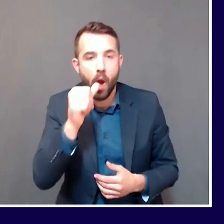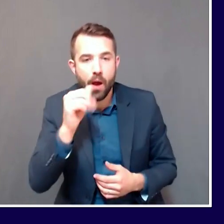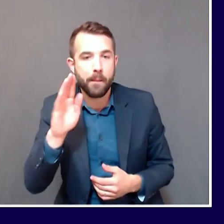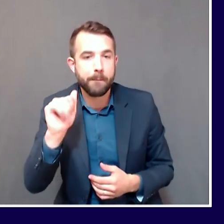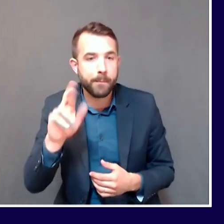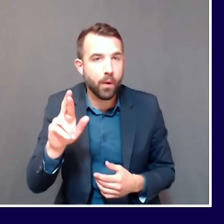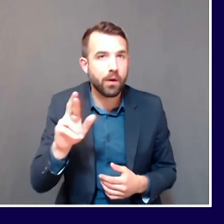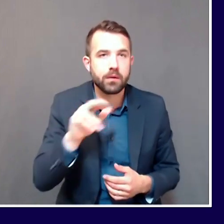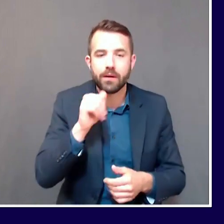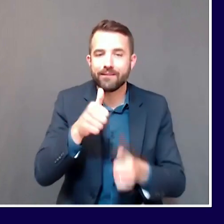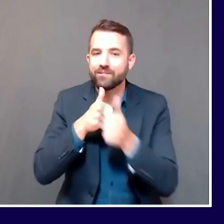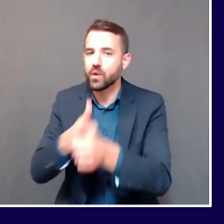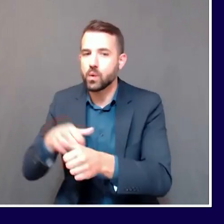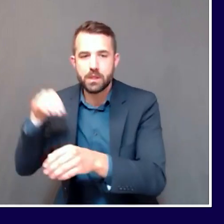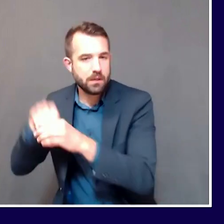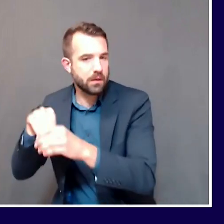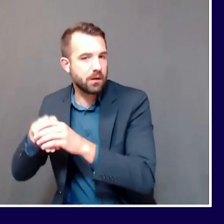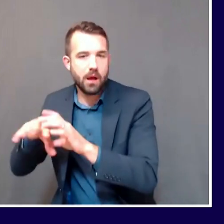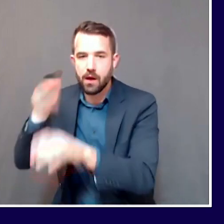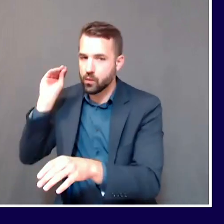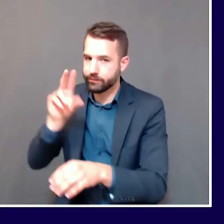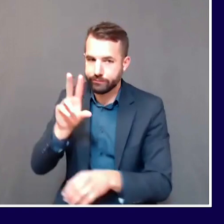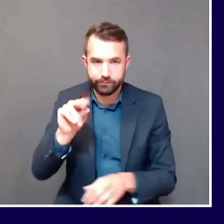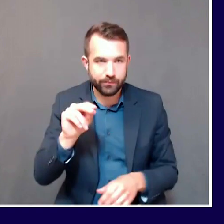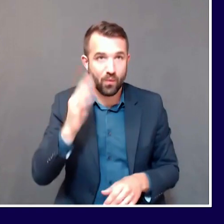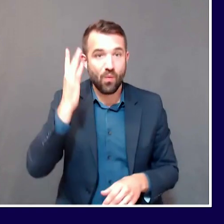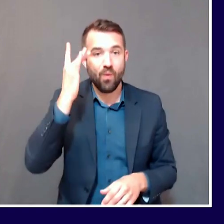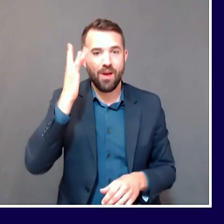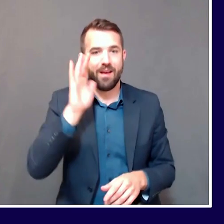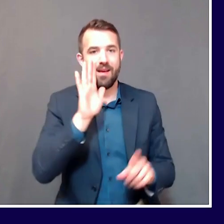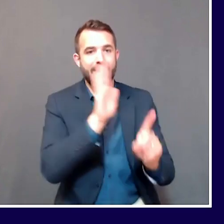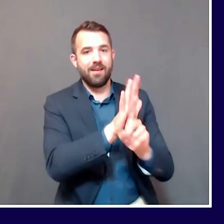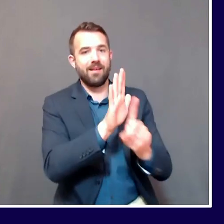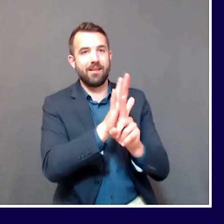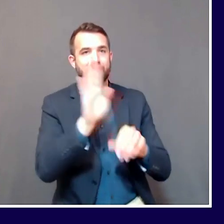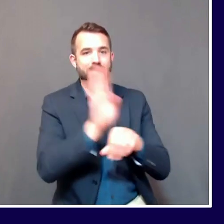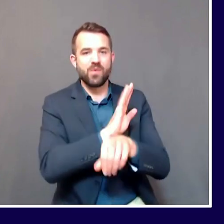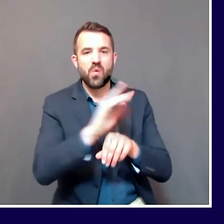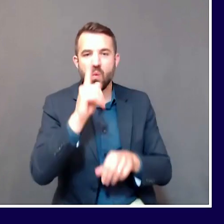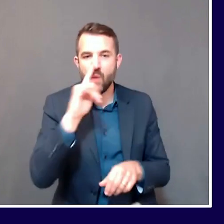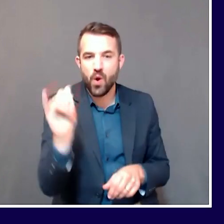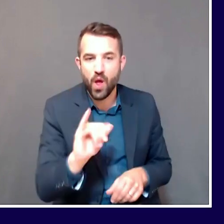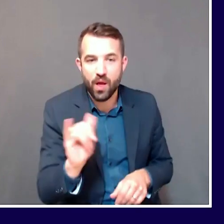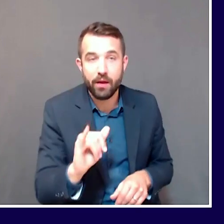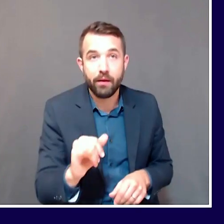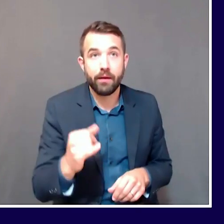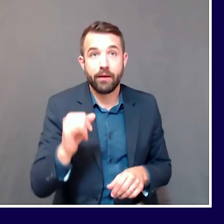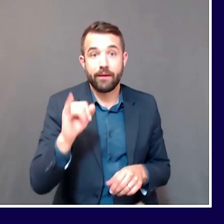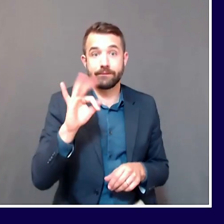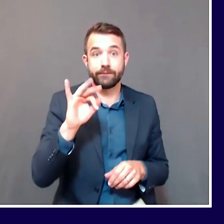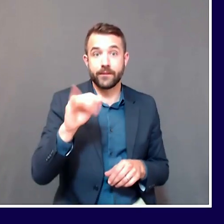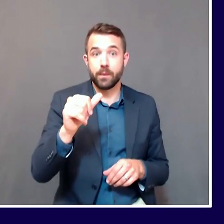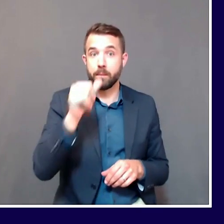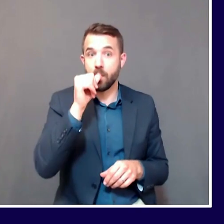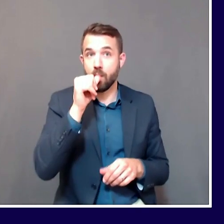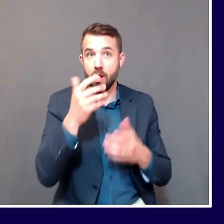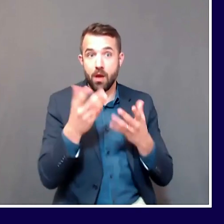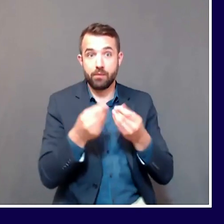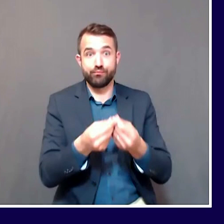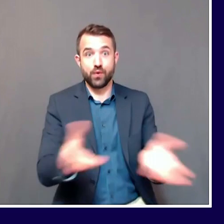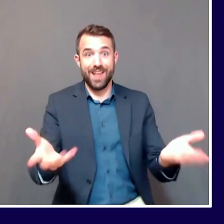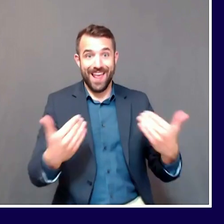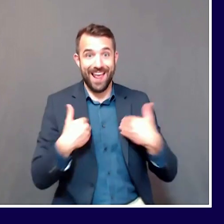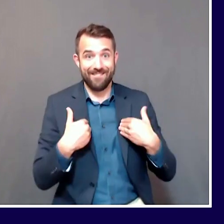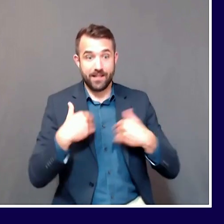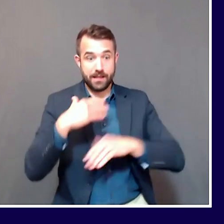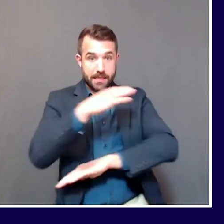because of the nature of those organizations. If a bar also serves food, there's tables, there's an ability to space people,